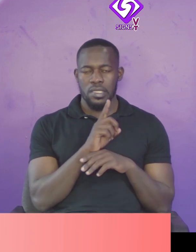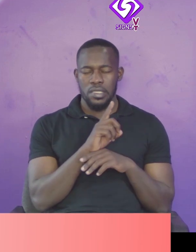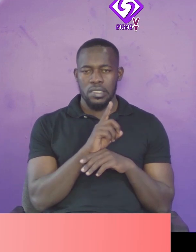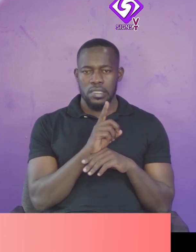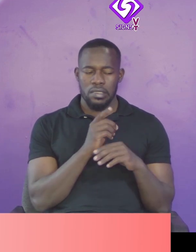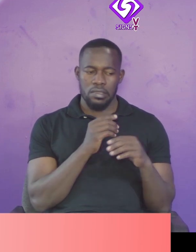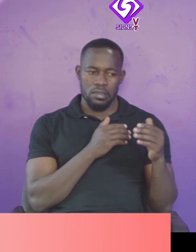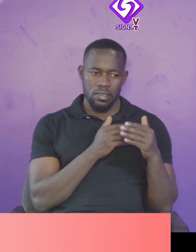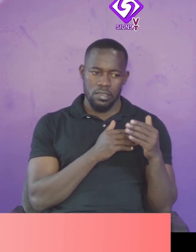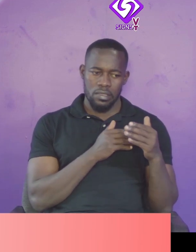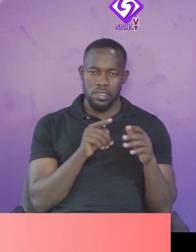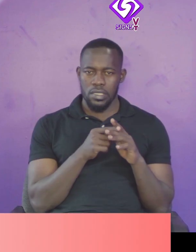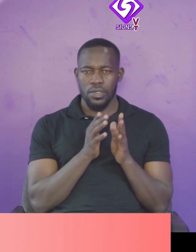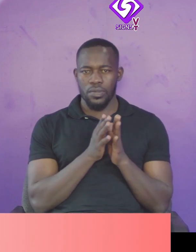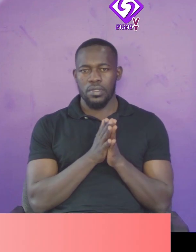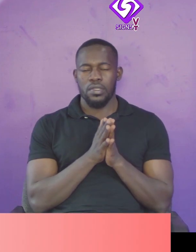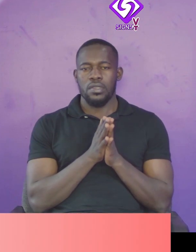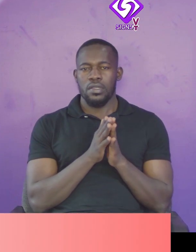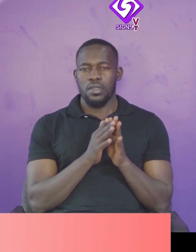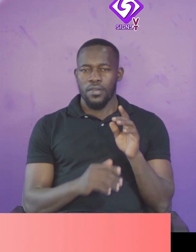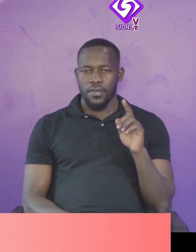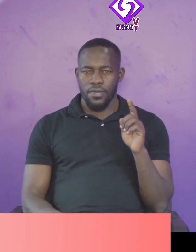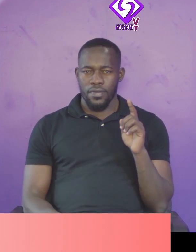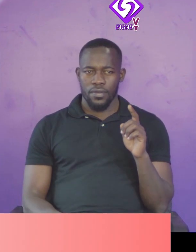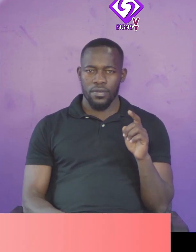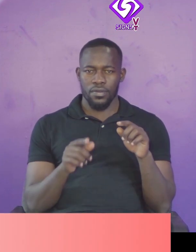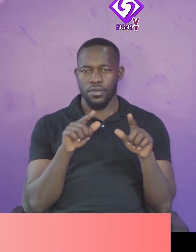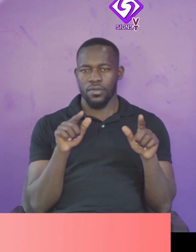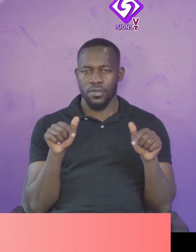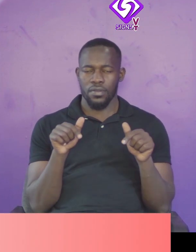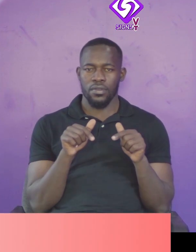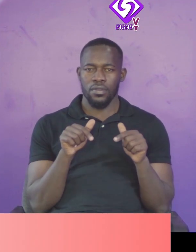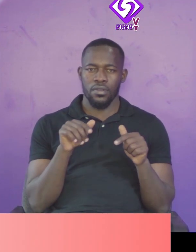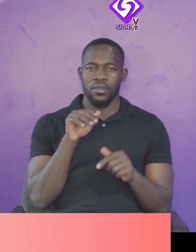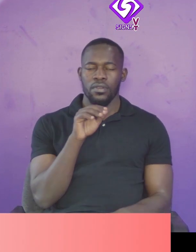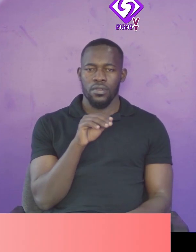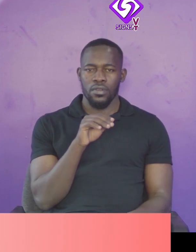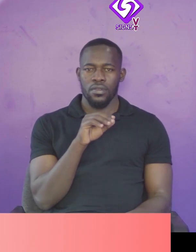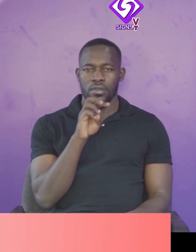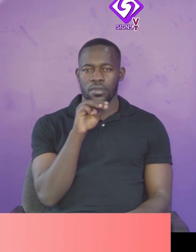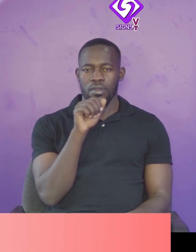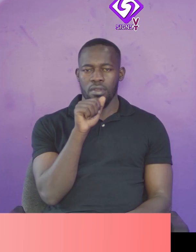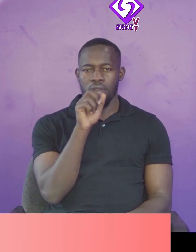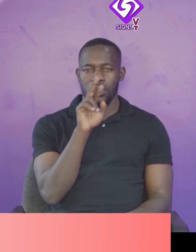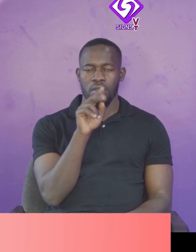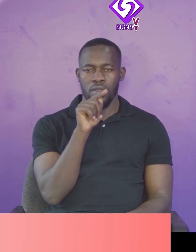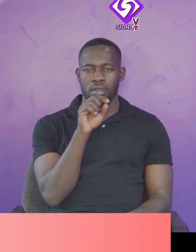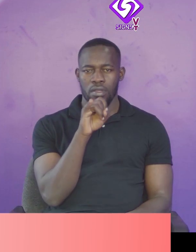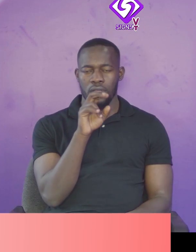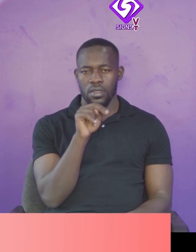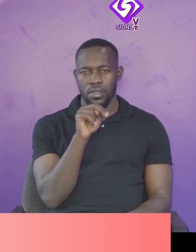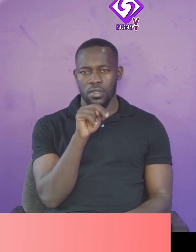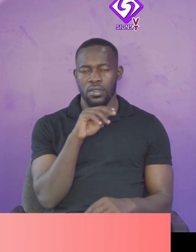So let's start with the home team. In goal, Emiliano Martinez is starting, the Argentine